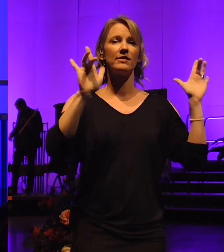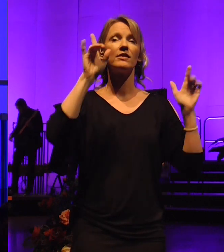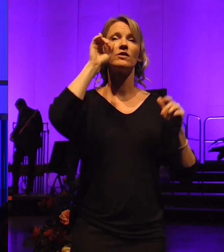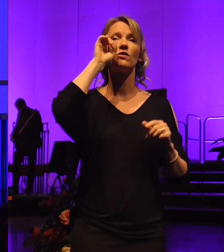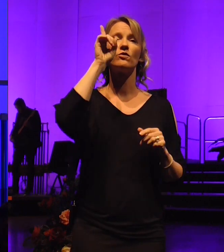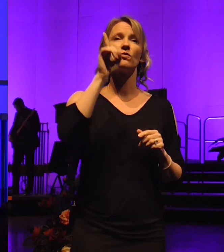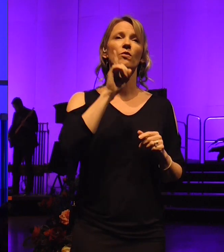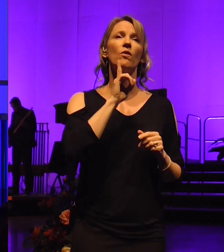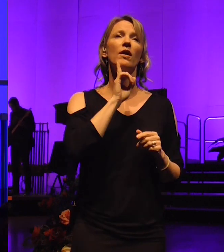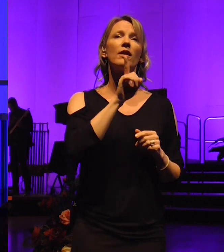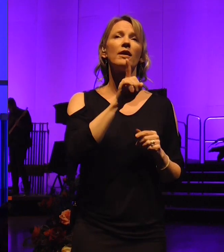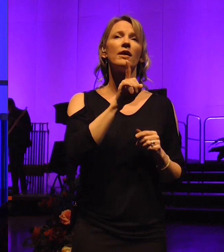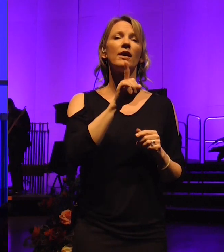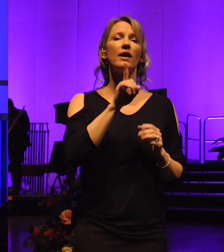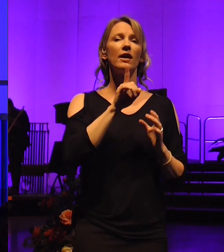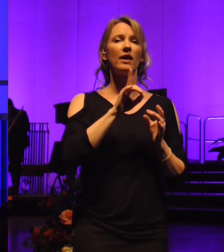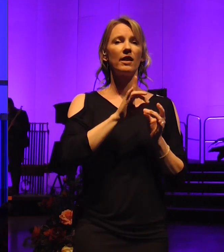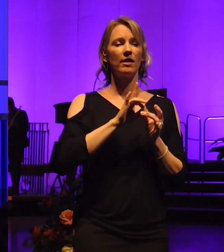face.